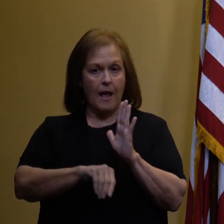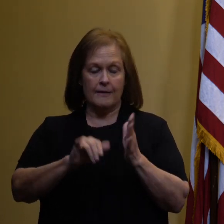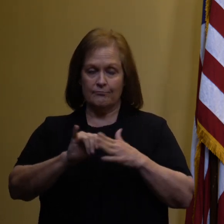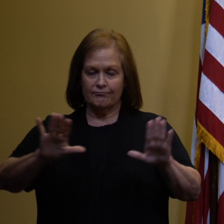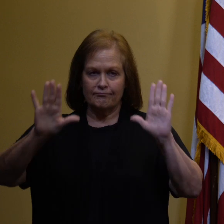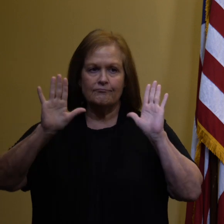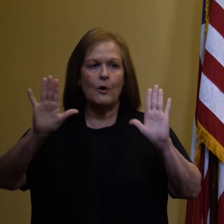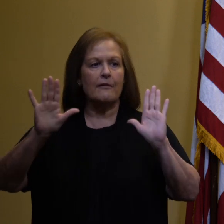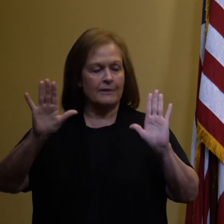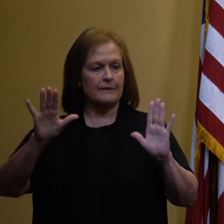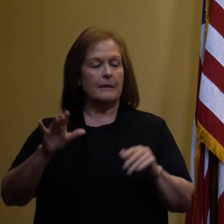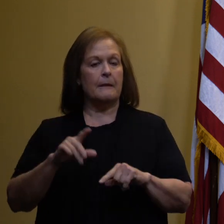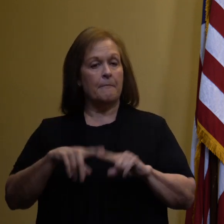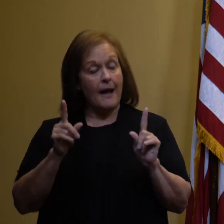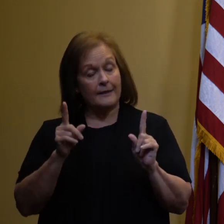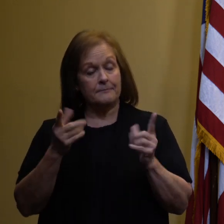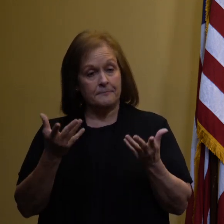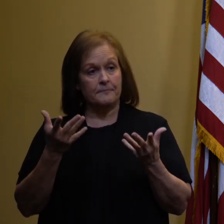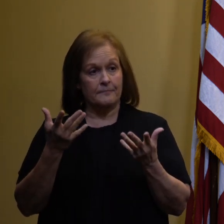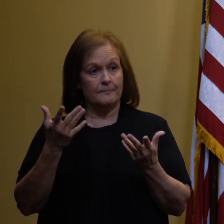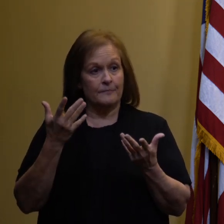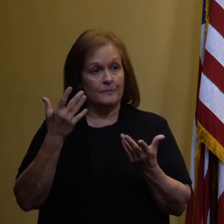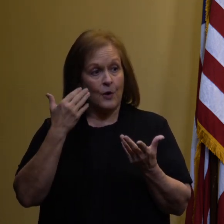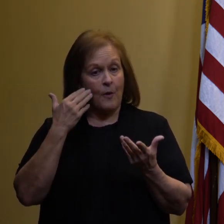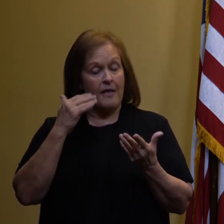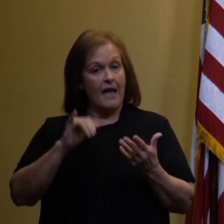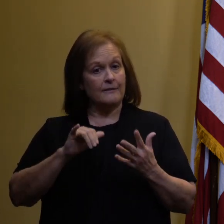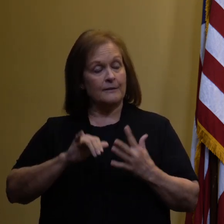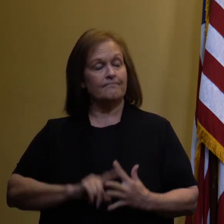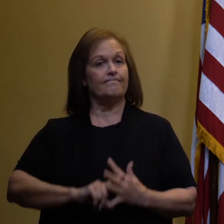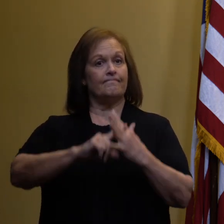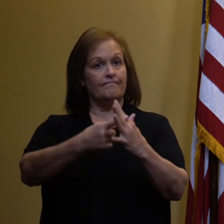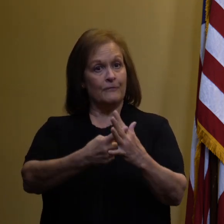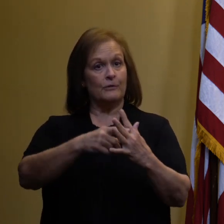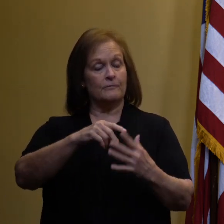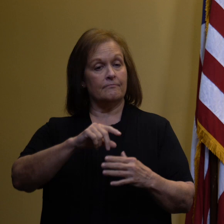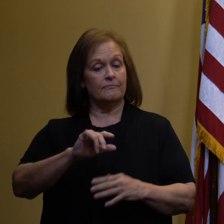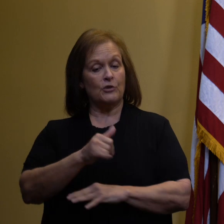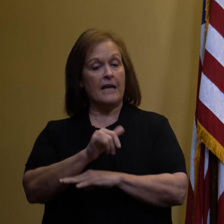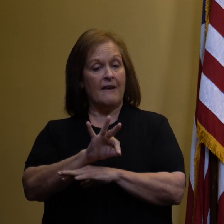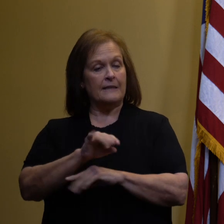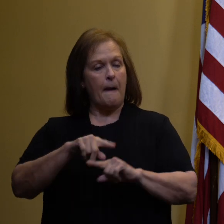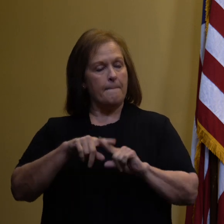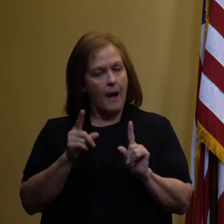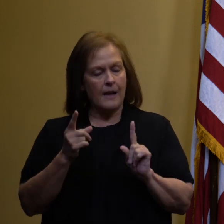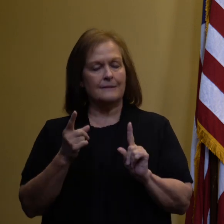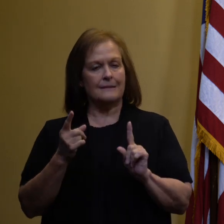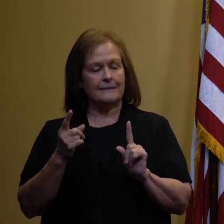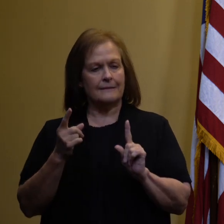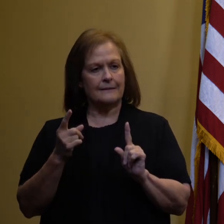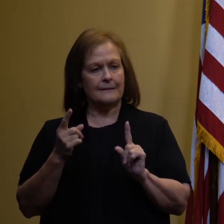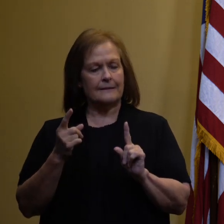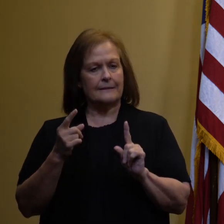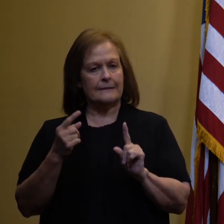that? Unfortunately, that was a great kickoff to our Jazz Fest, but again, it takes me